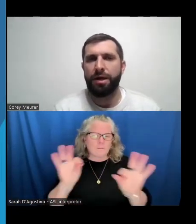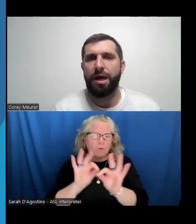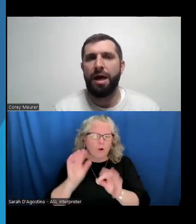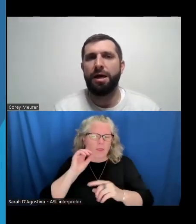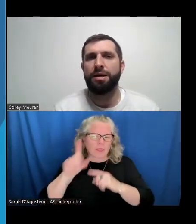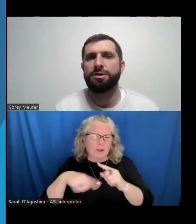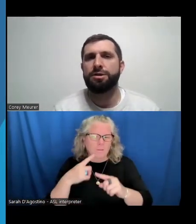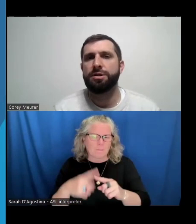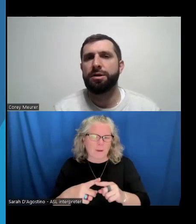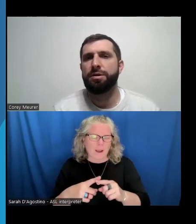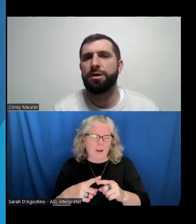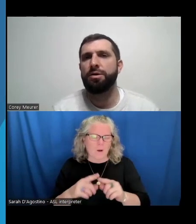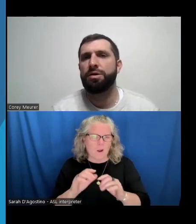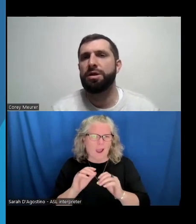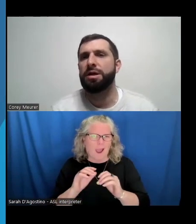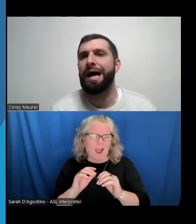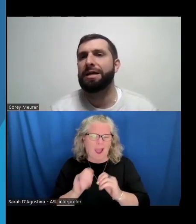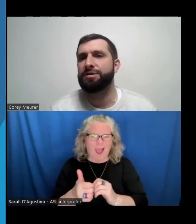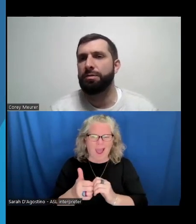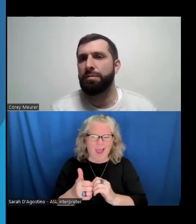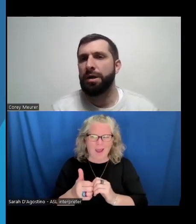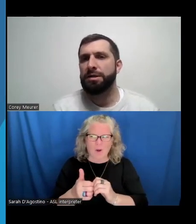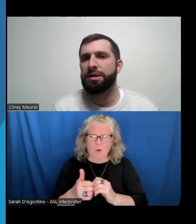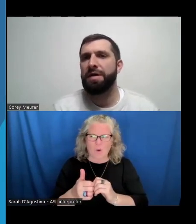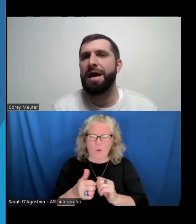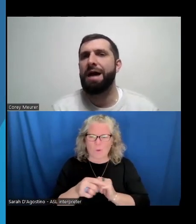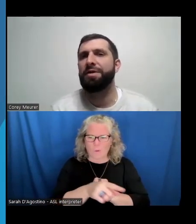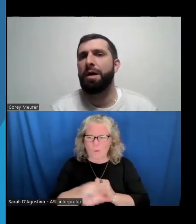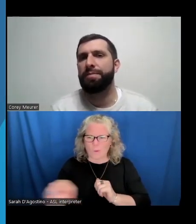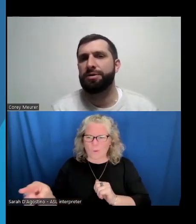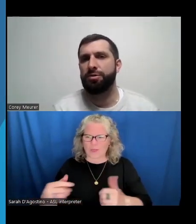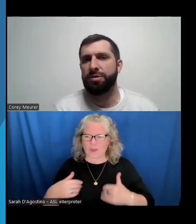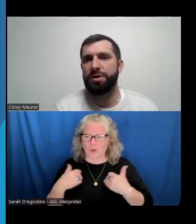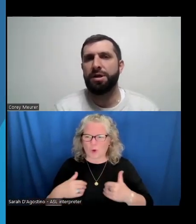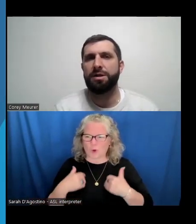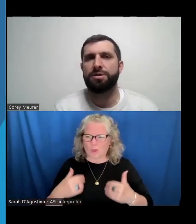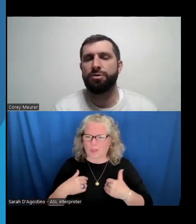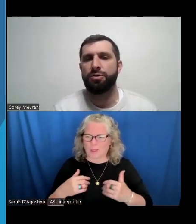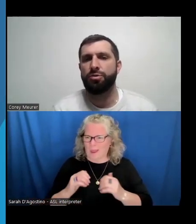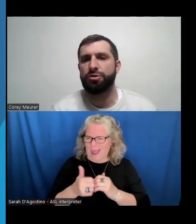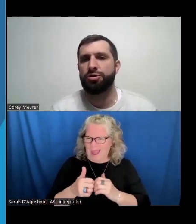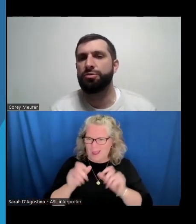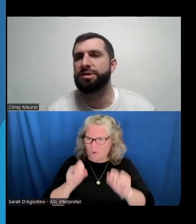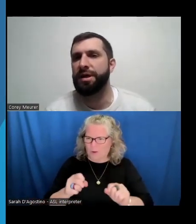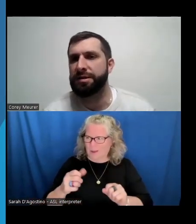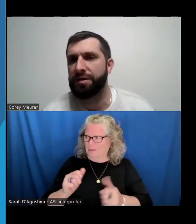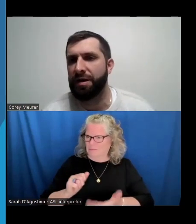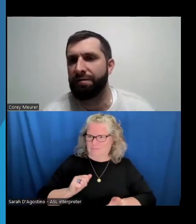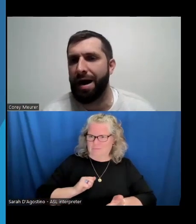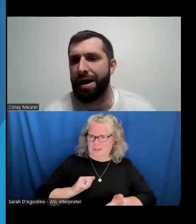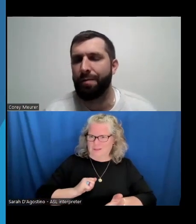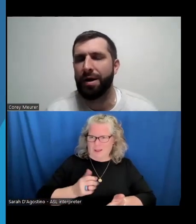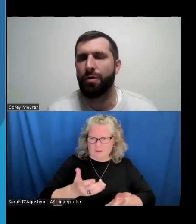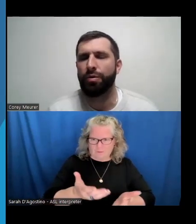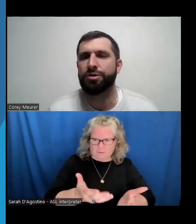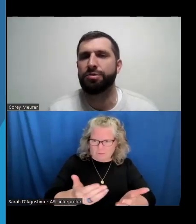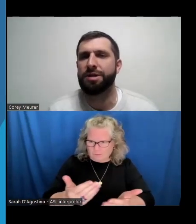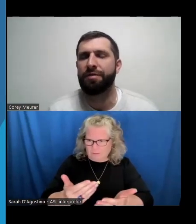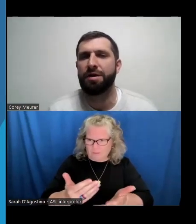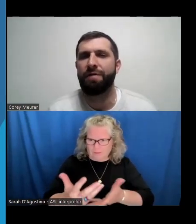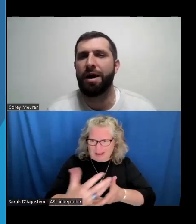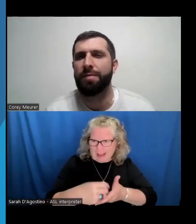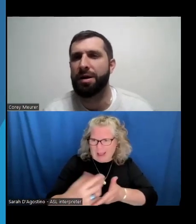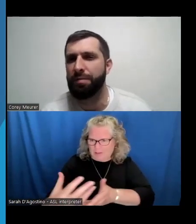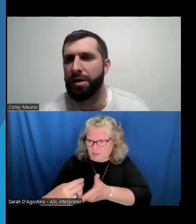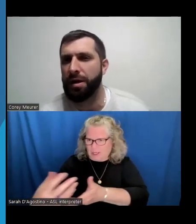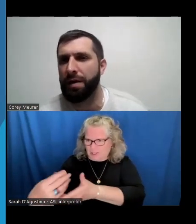you engage the youth in the classroom? Do they have an opportunity to choose things in the environment or choose